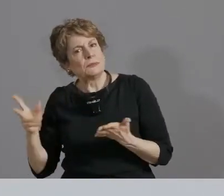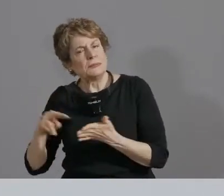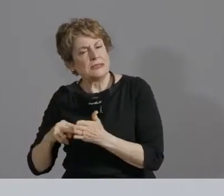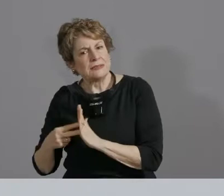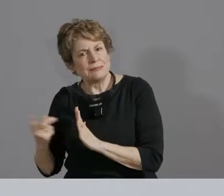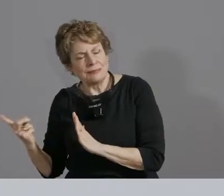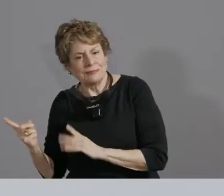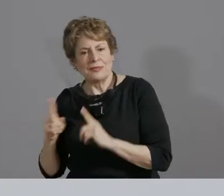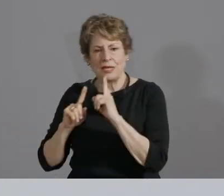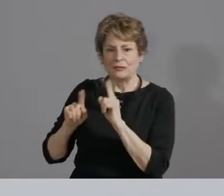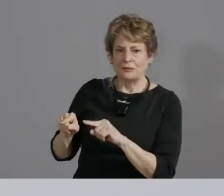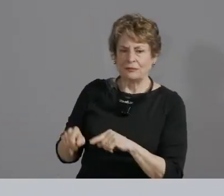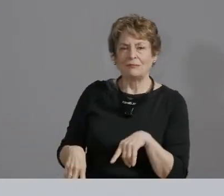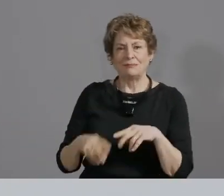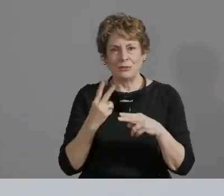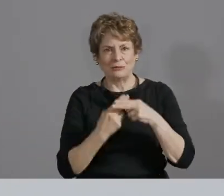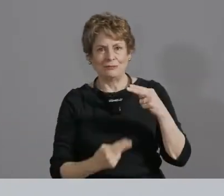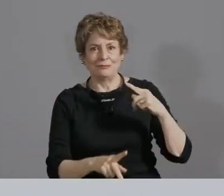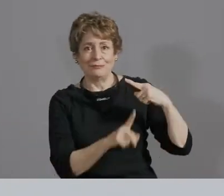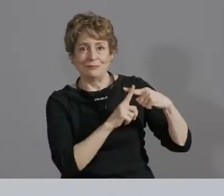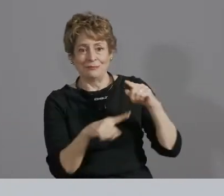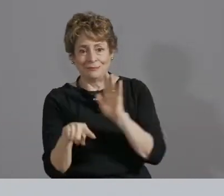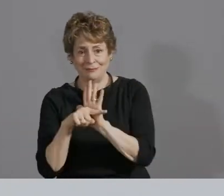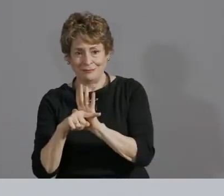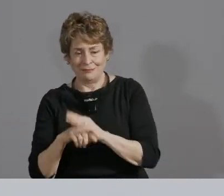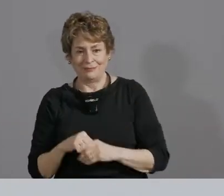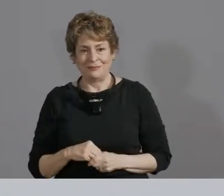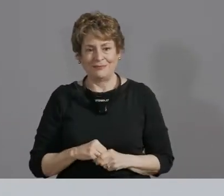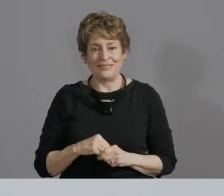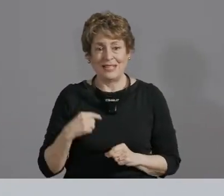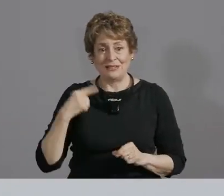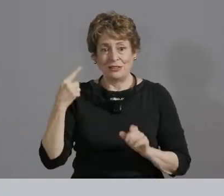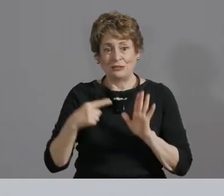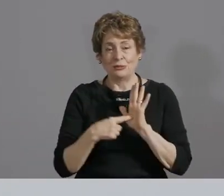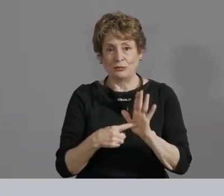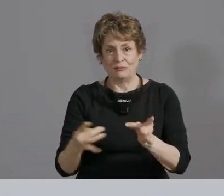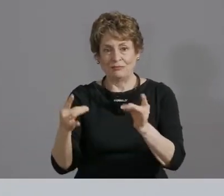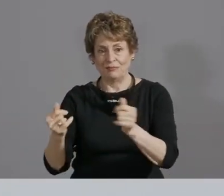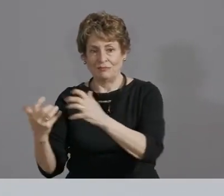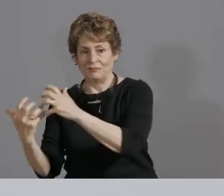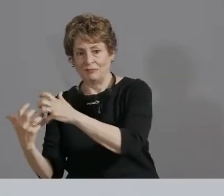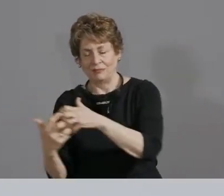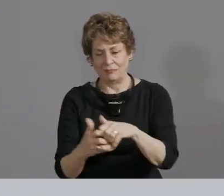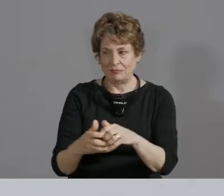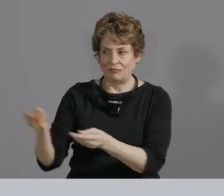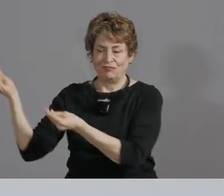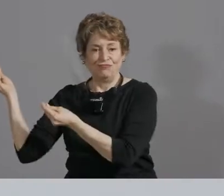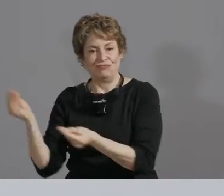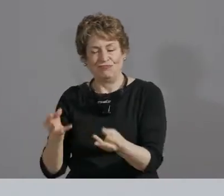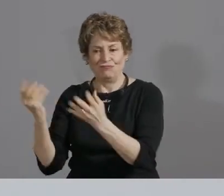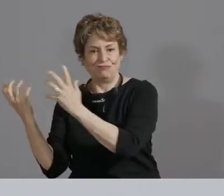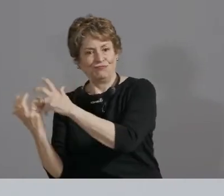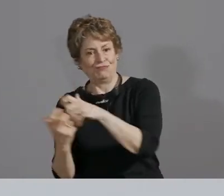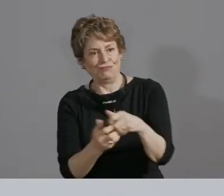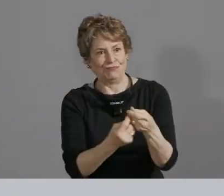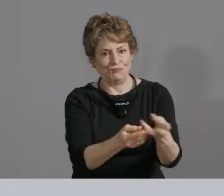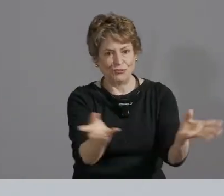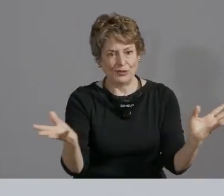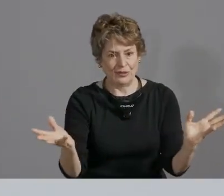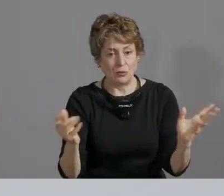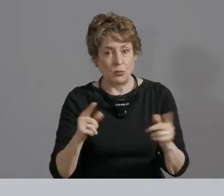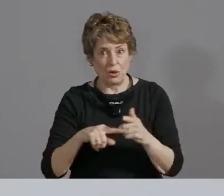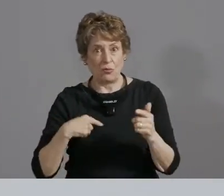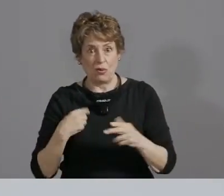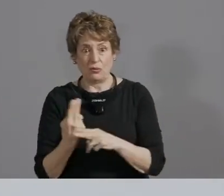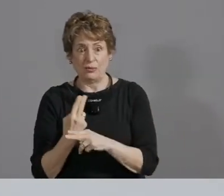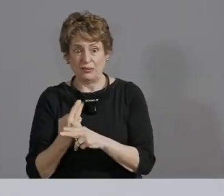I think that it shows that they've been very efficient and we are using what we have on hand. Now, on Monday,